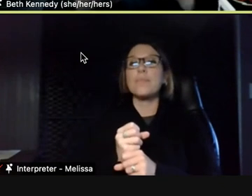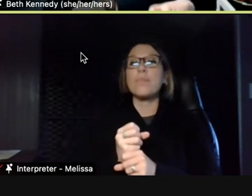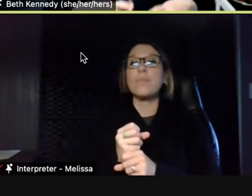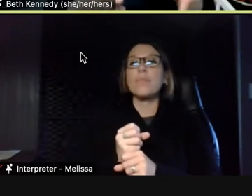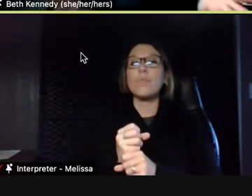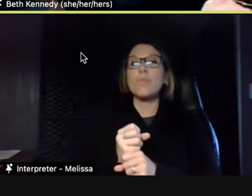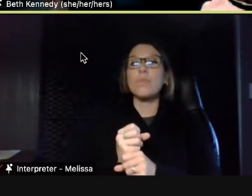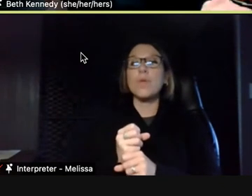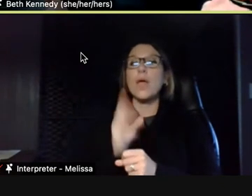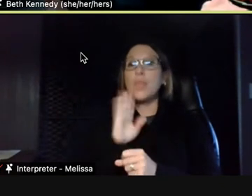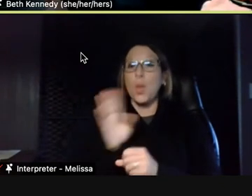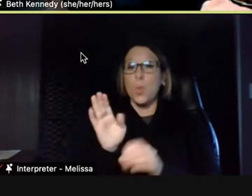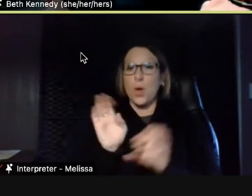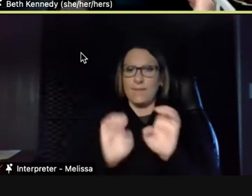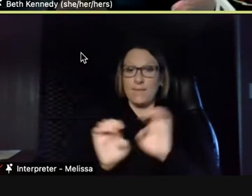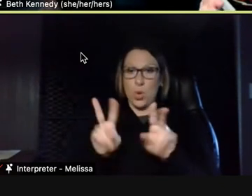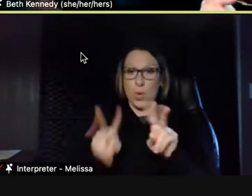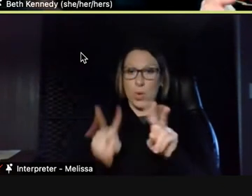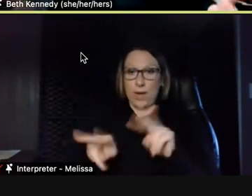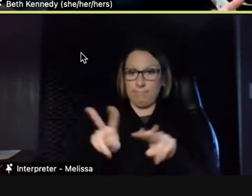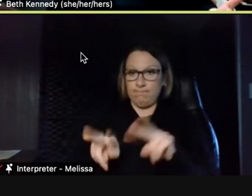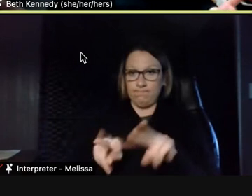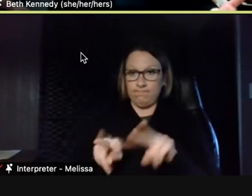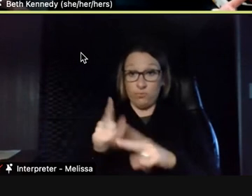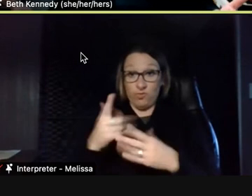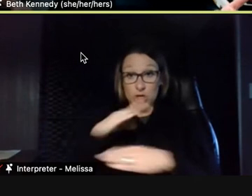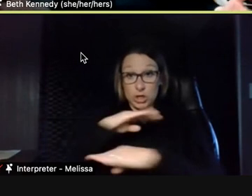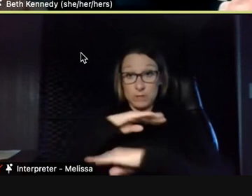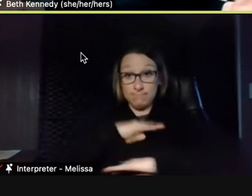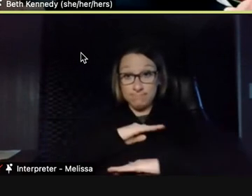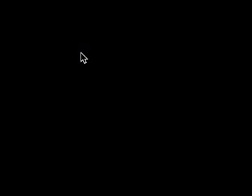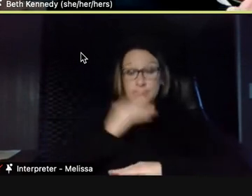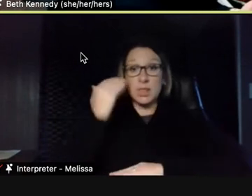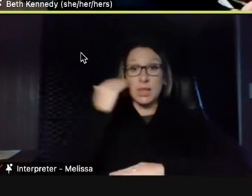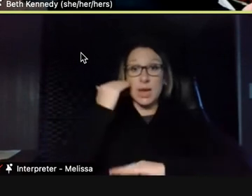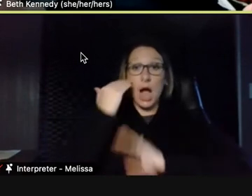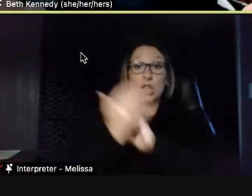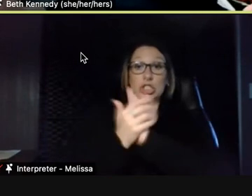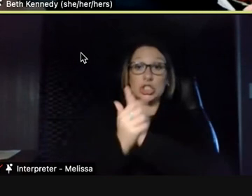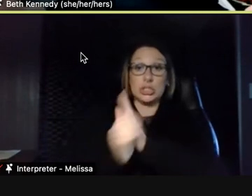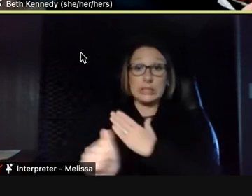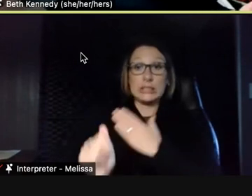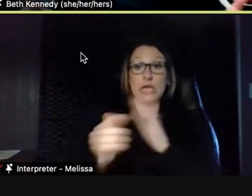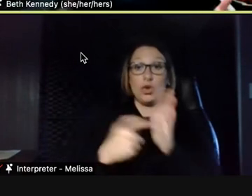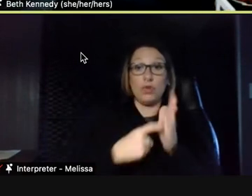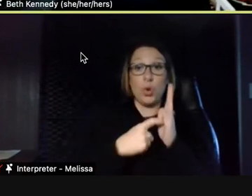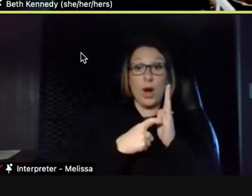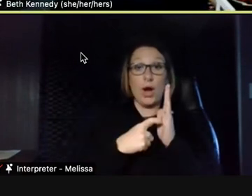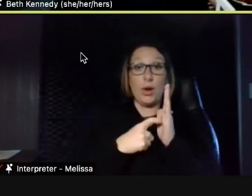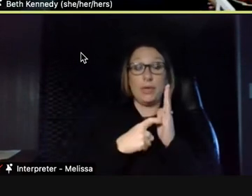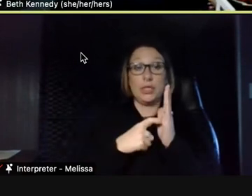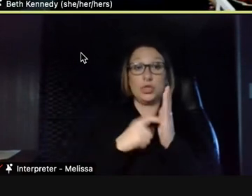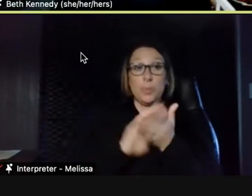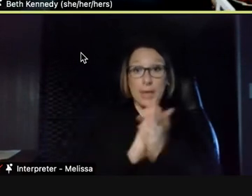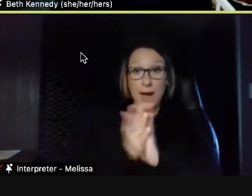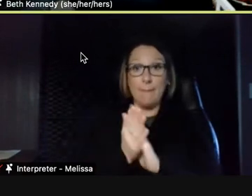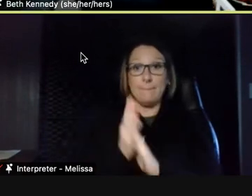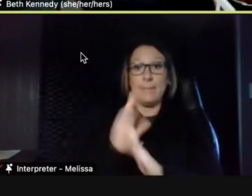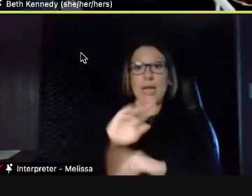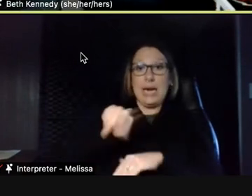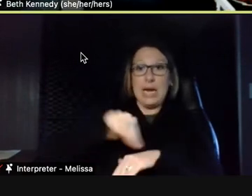to evaluate, have you met the knowledge and skill requirements to be a nationally credentialed intervener.